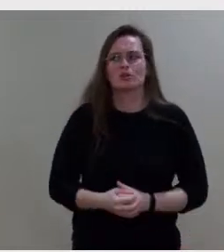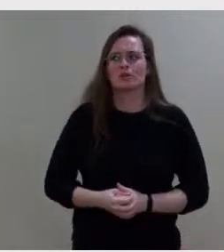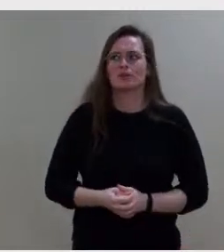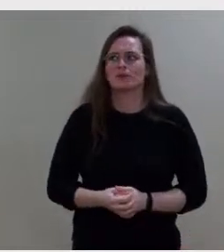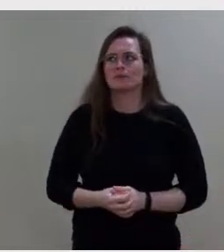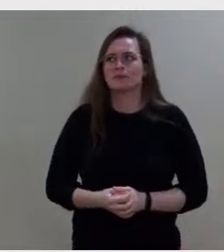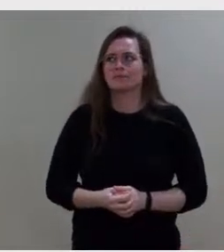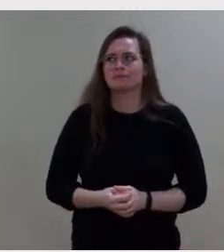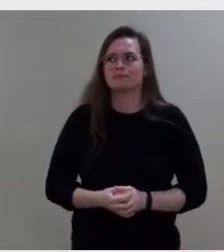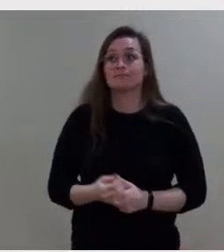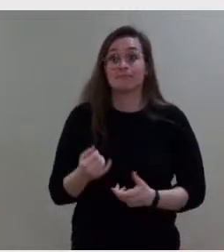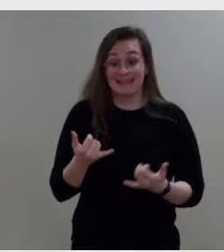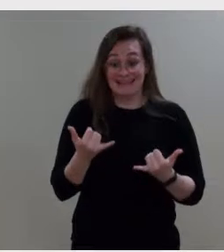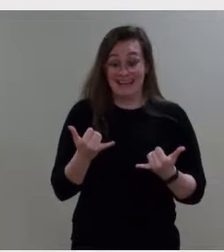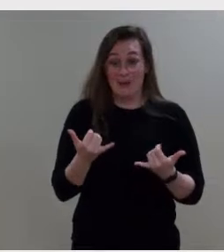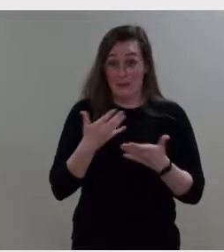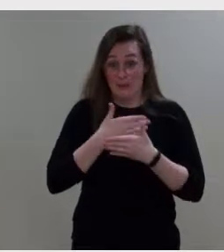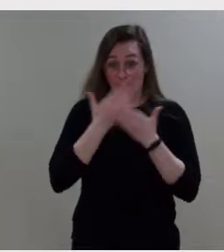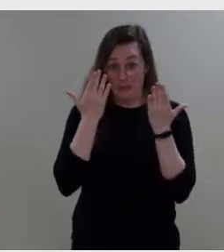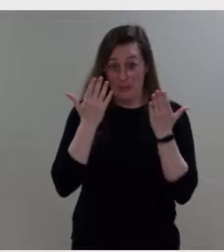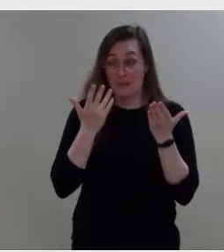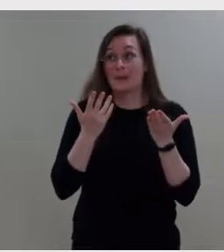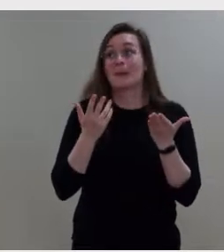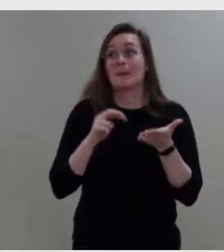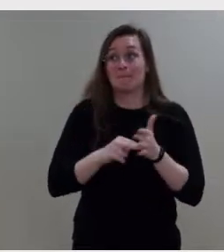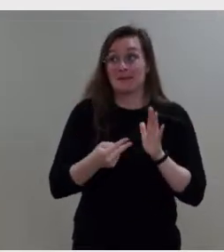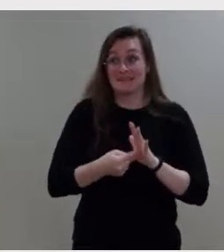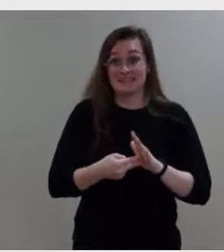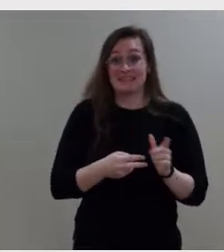has foregone between